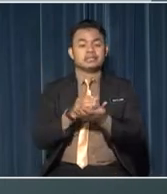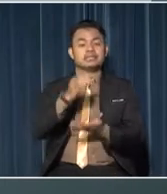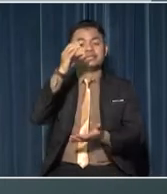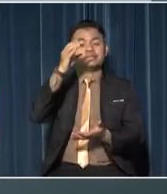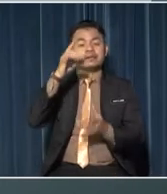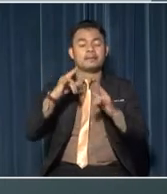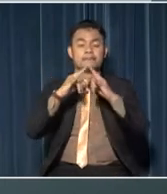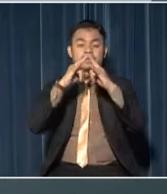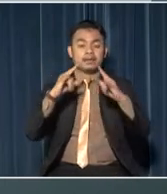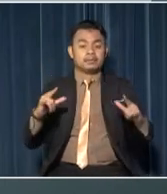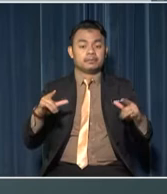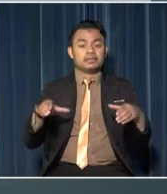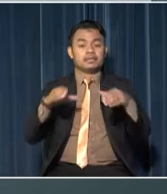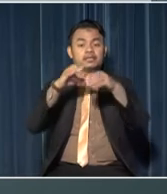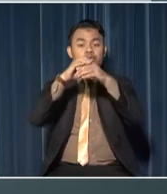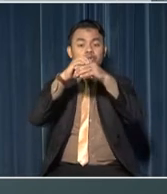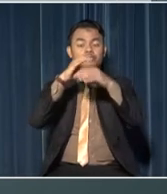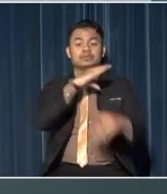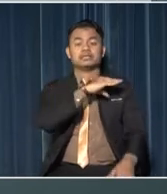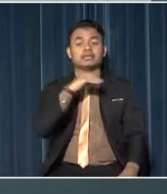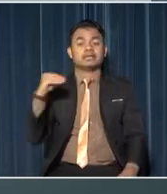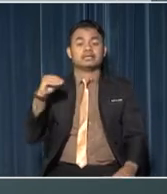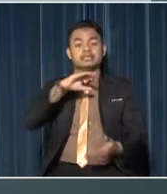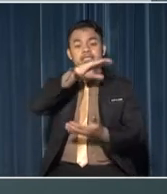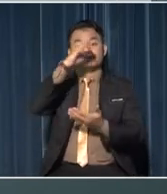pyramid, cone, and sphere.